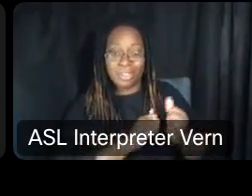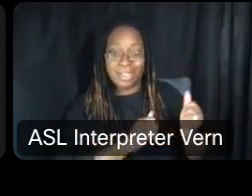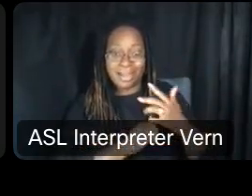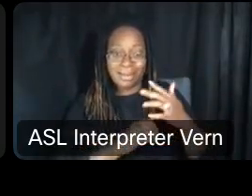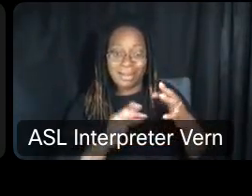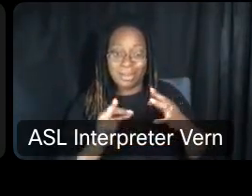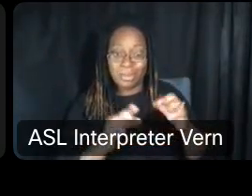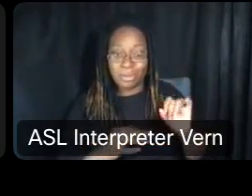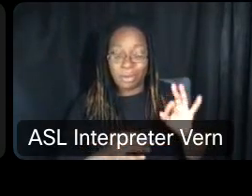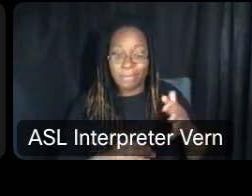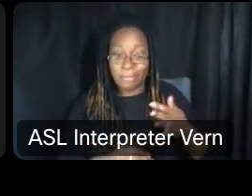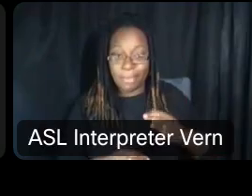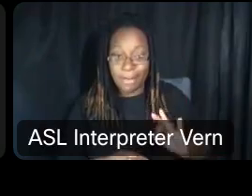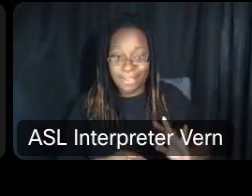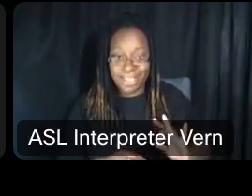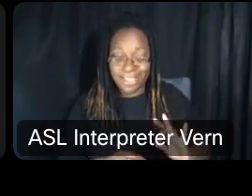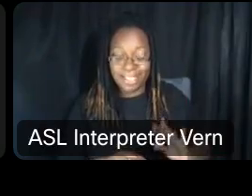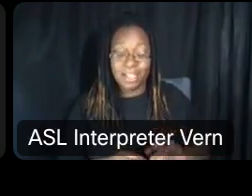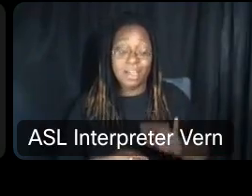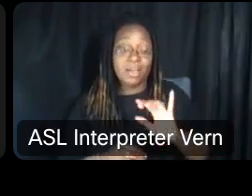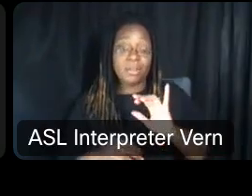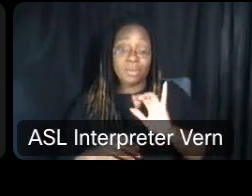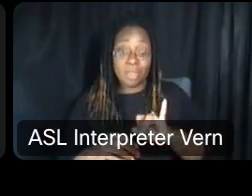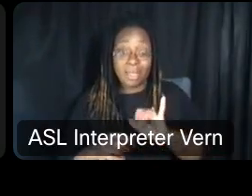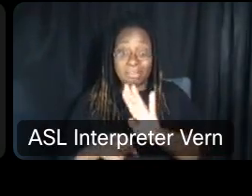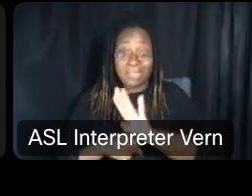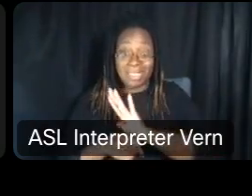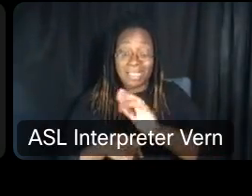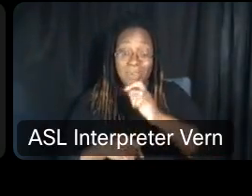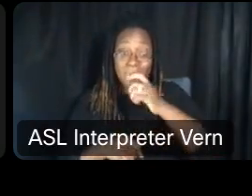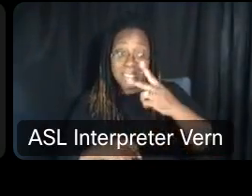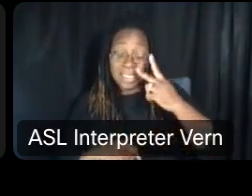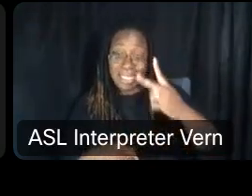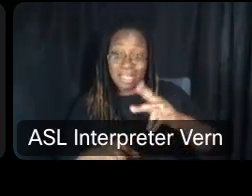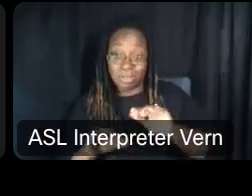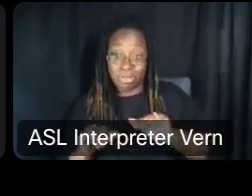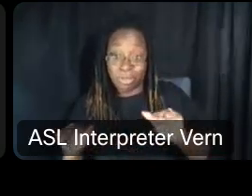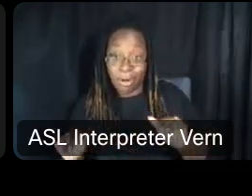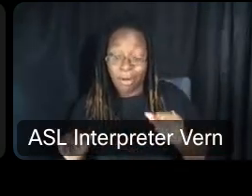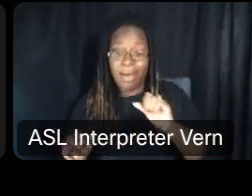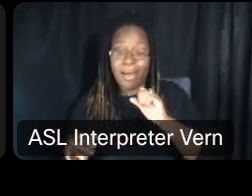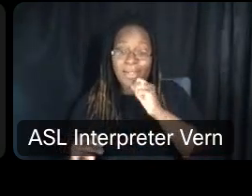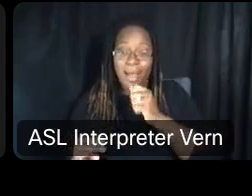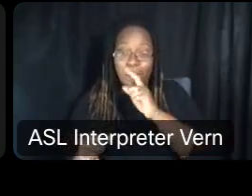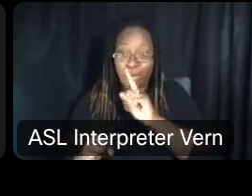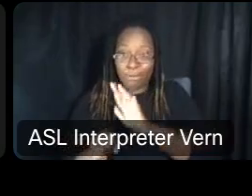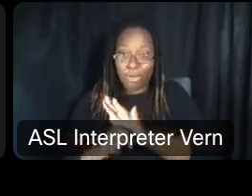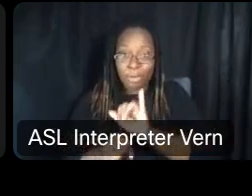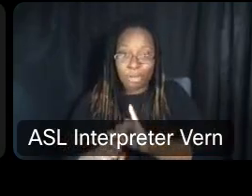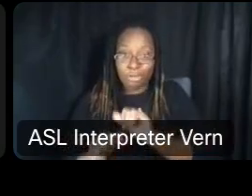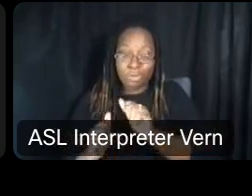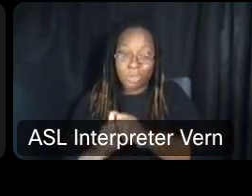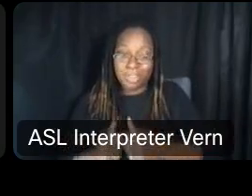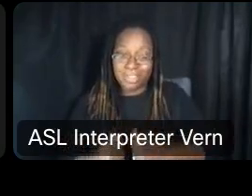insurance, the practice that was seeing the child, rather than confirming insurance with the survivor, just put in the